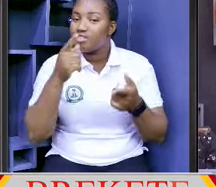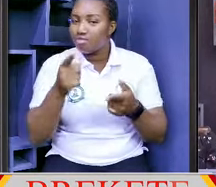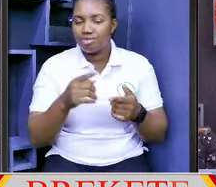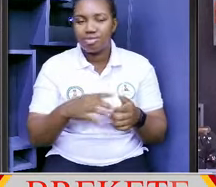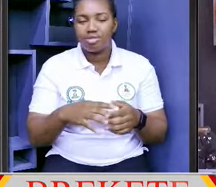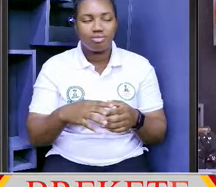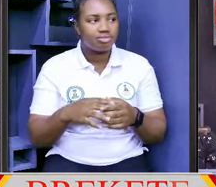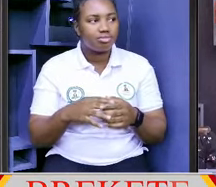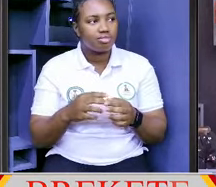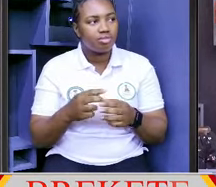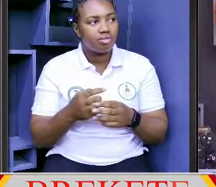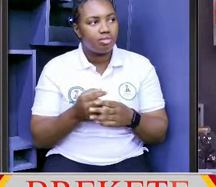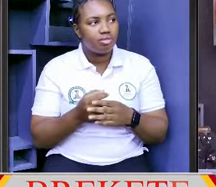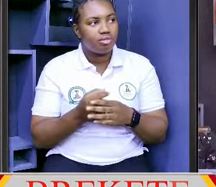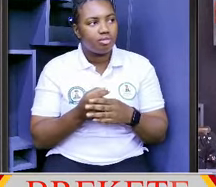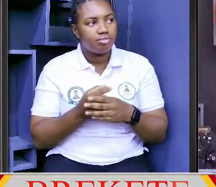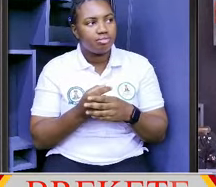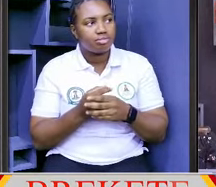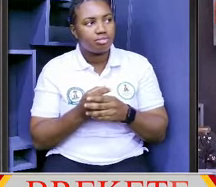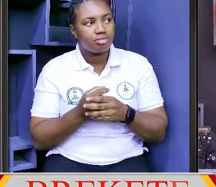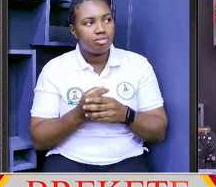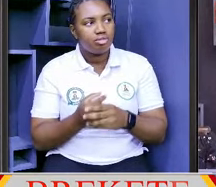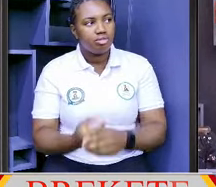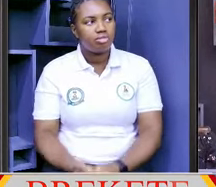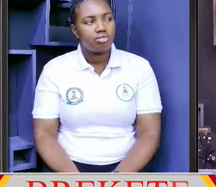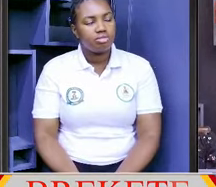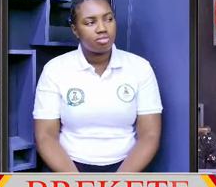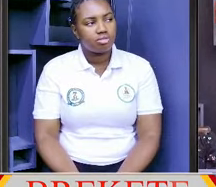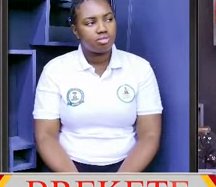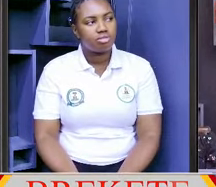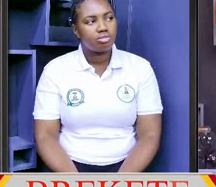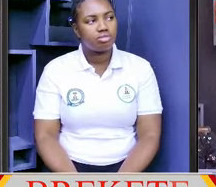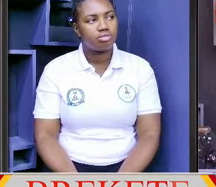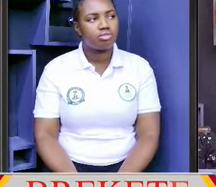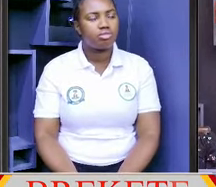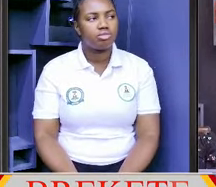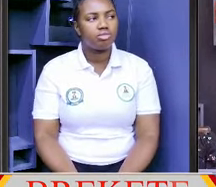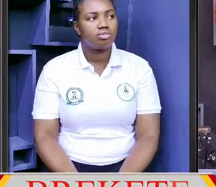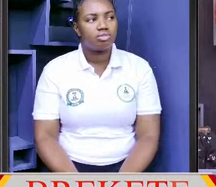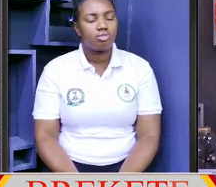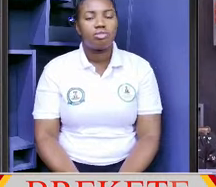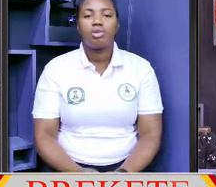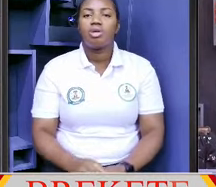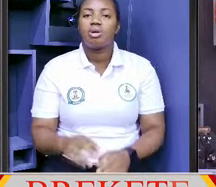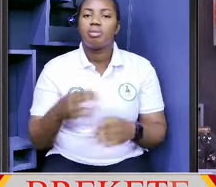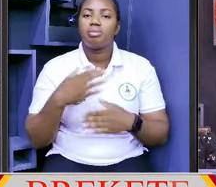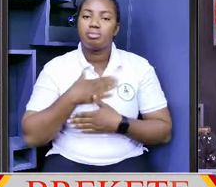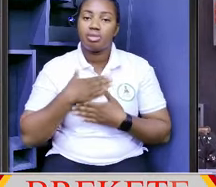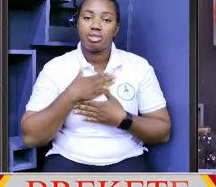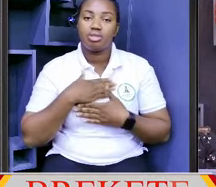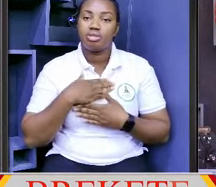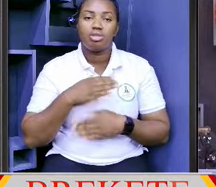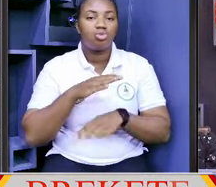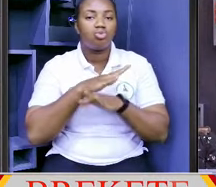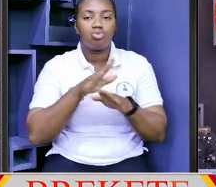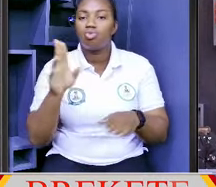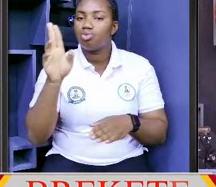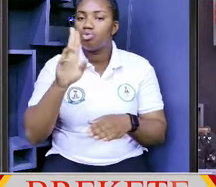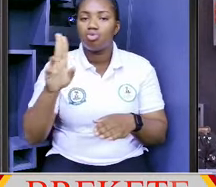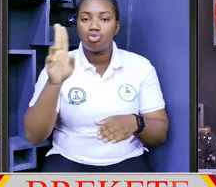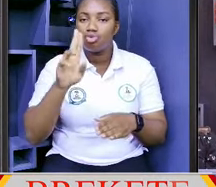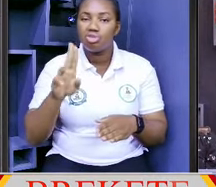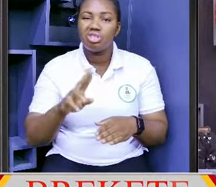Ordinary. Hey, hold on. Caution, make I caution everybody. No using vulgar words, No